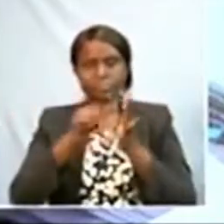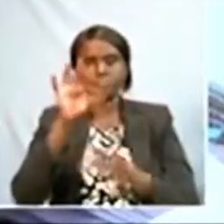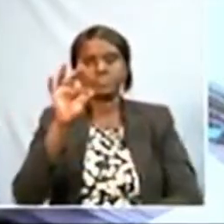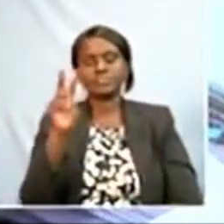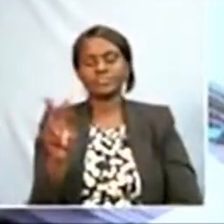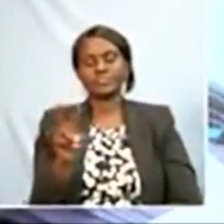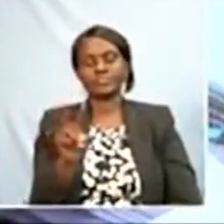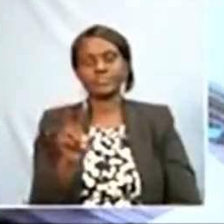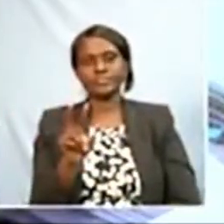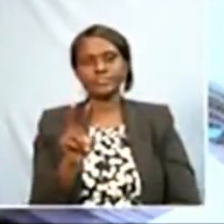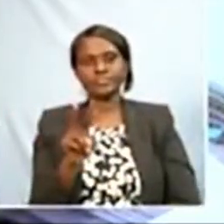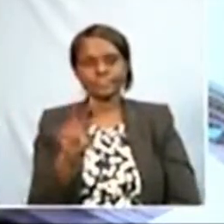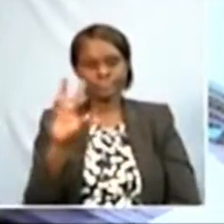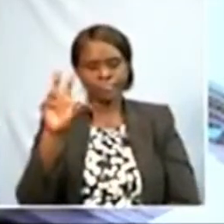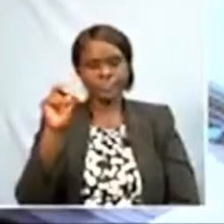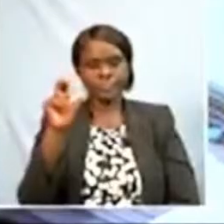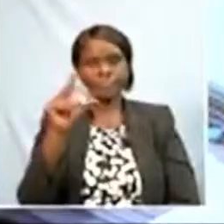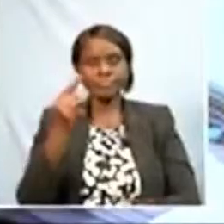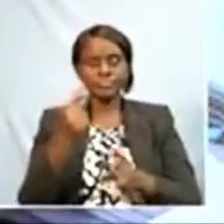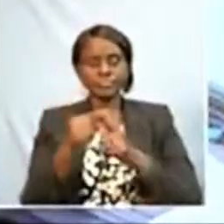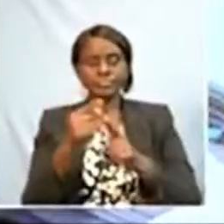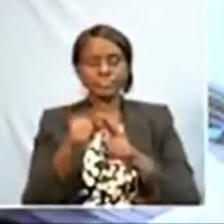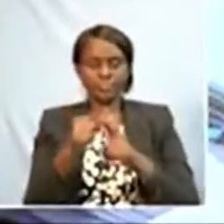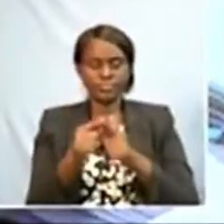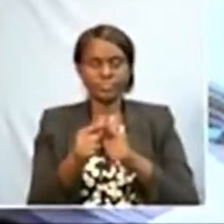8,625,088.92. 30th December,